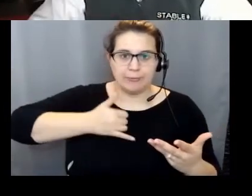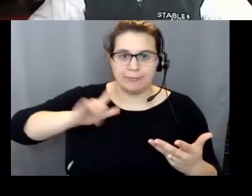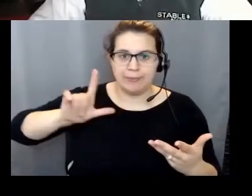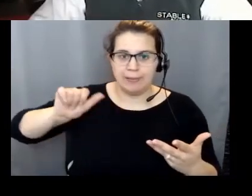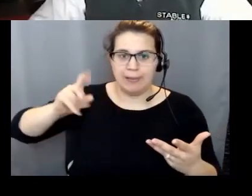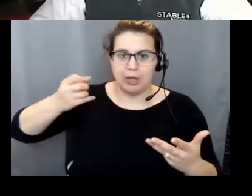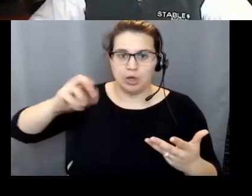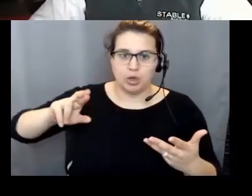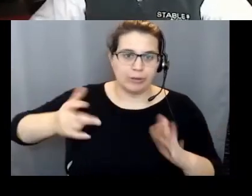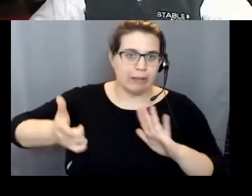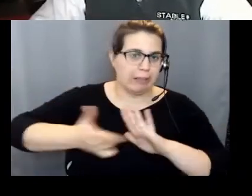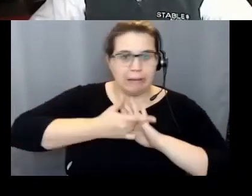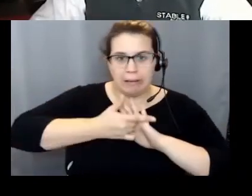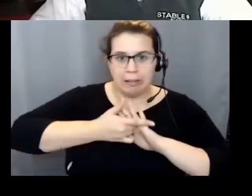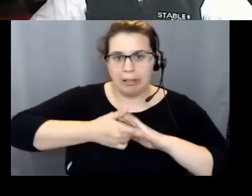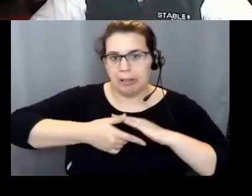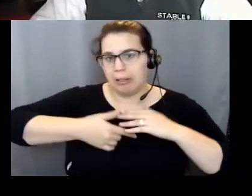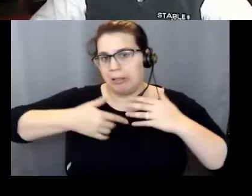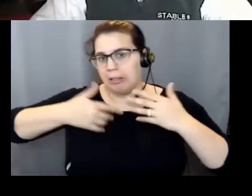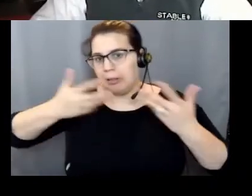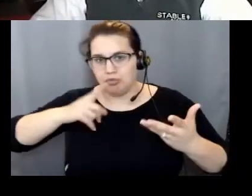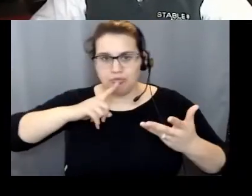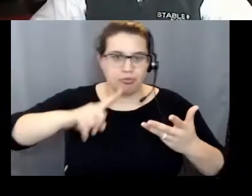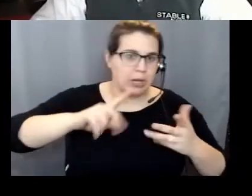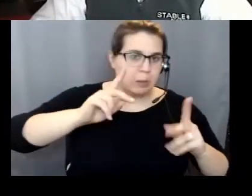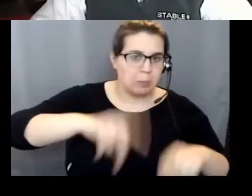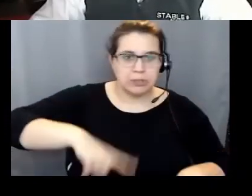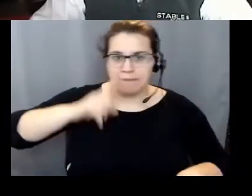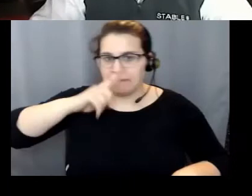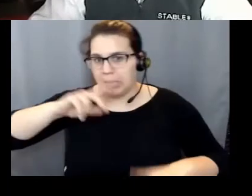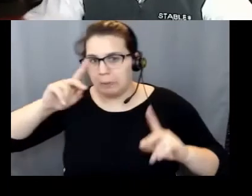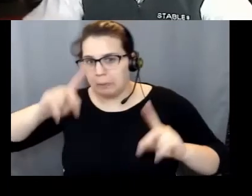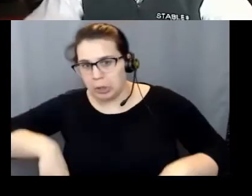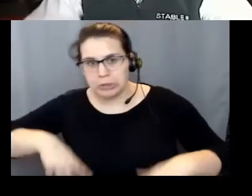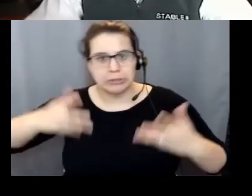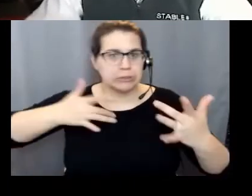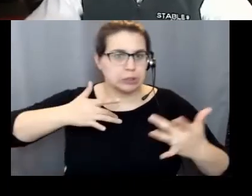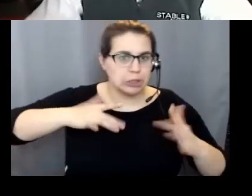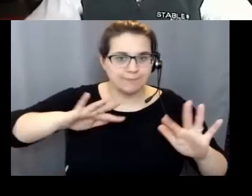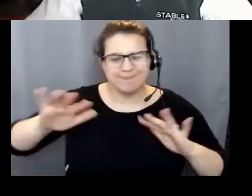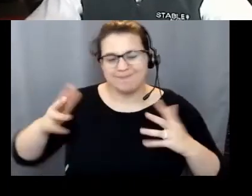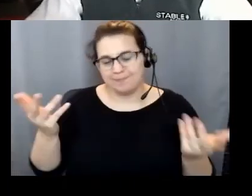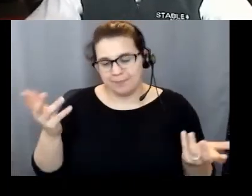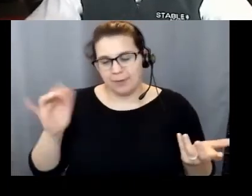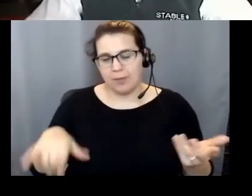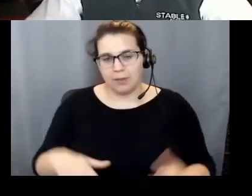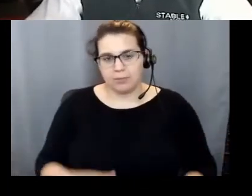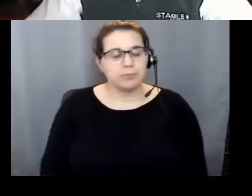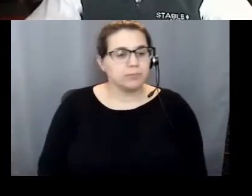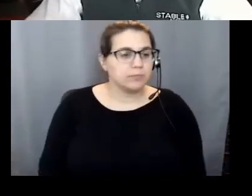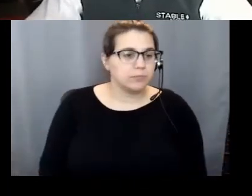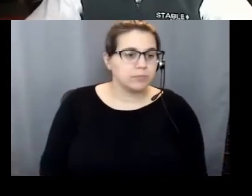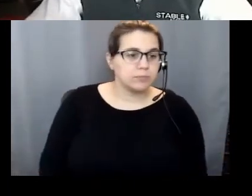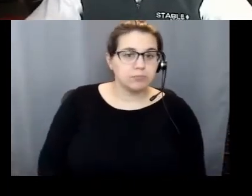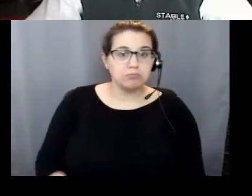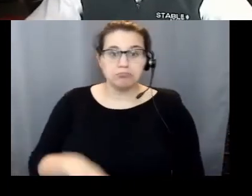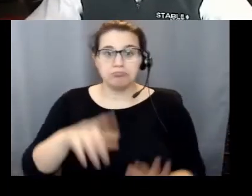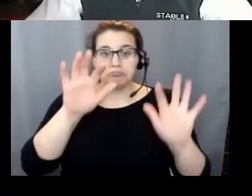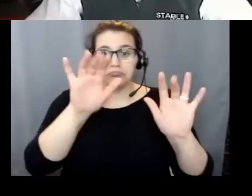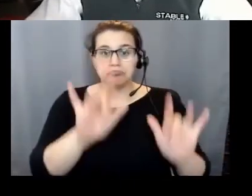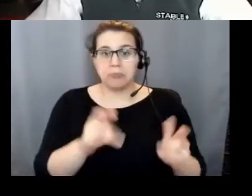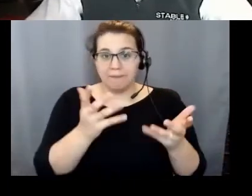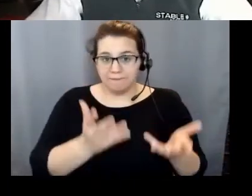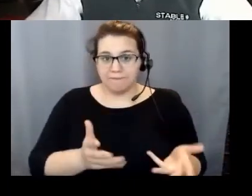this going to be a legitimate person or not, or could there be some concerns? Once you fill that out, you go ahead and click on the